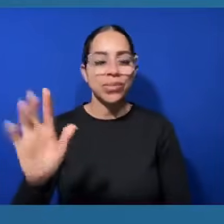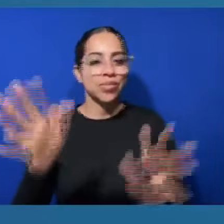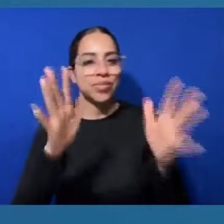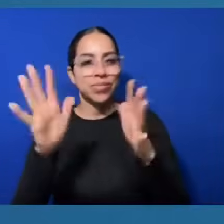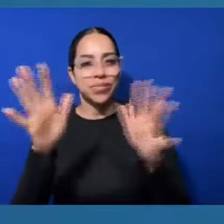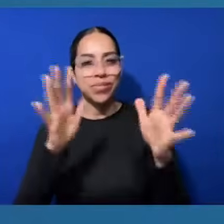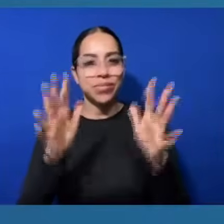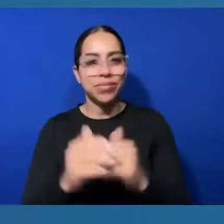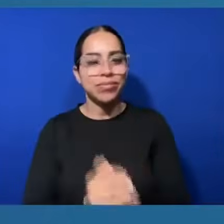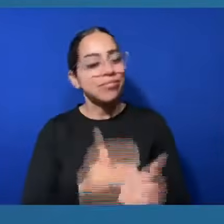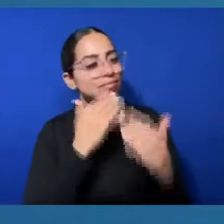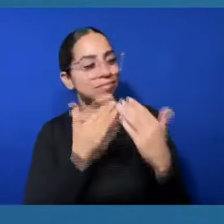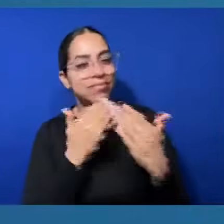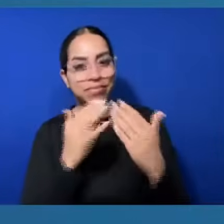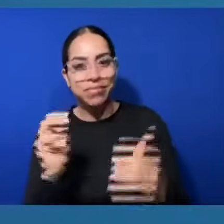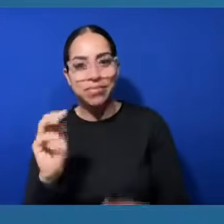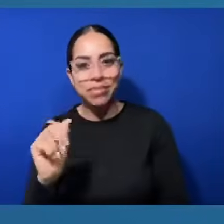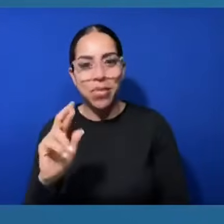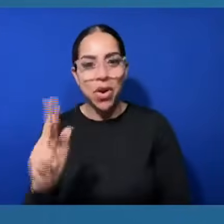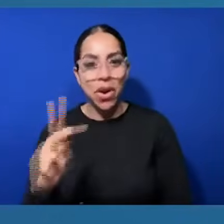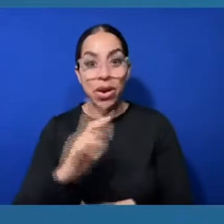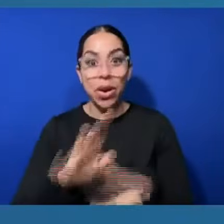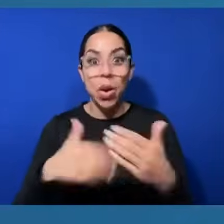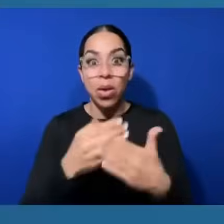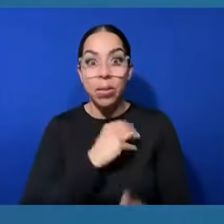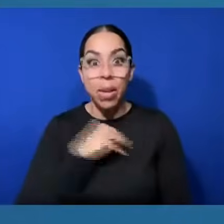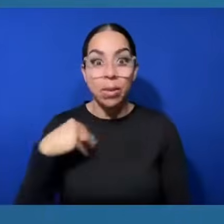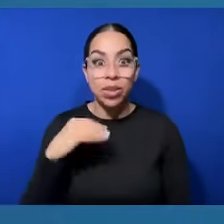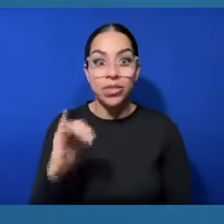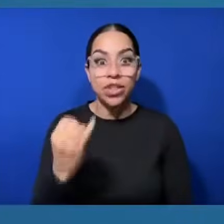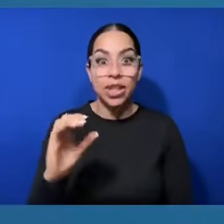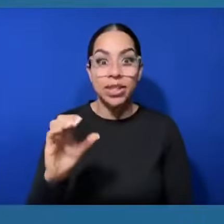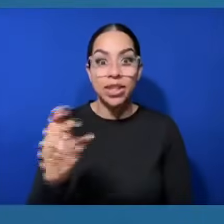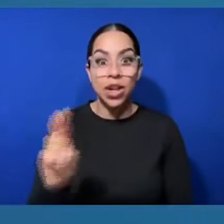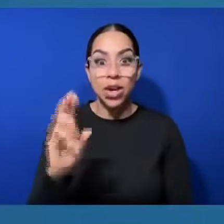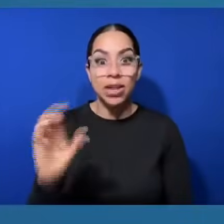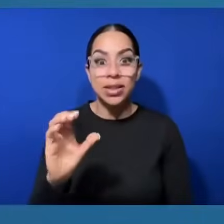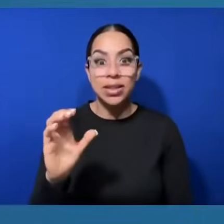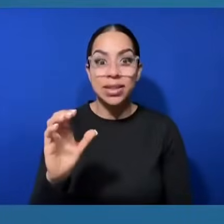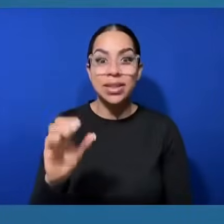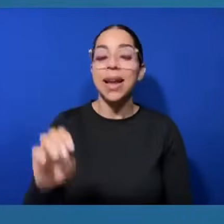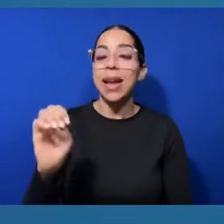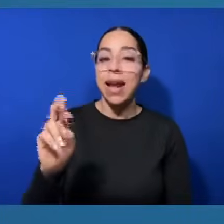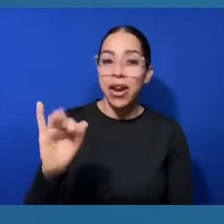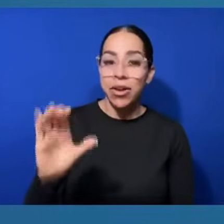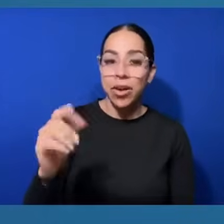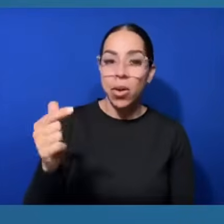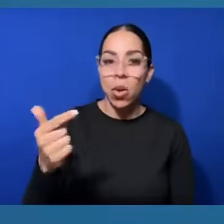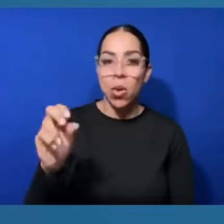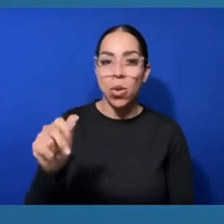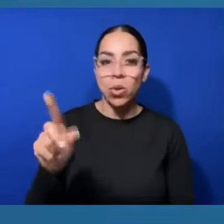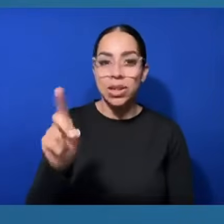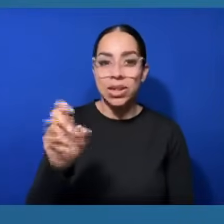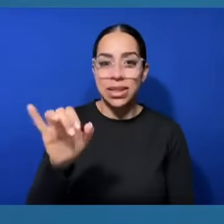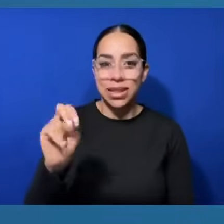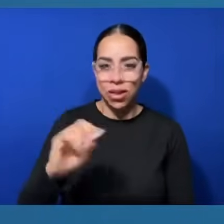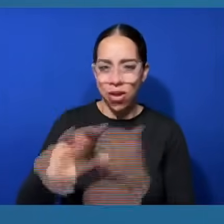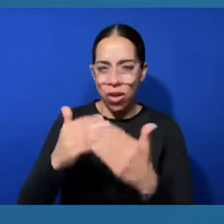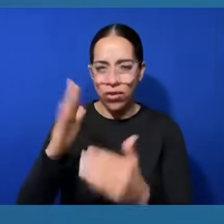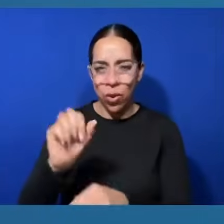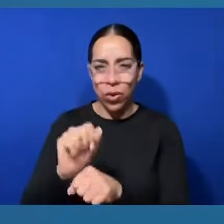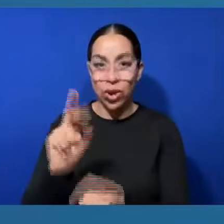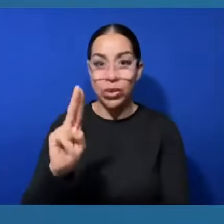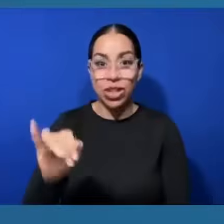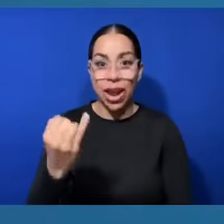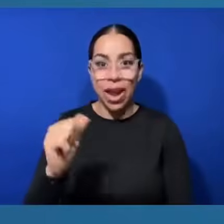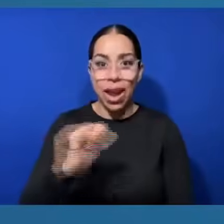Thank you, Mark, and all the members of JCRC and Eric Goldstein for all the great work you do at UJA, and all of the supporters of